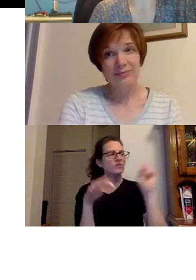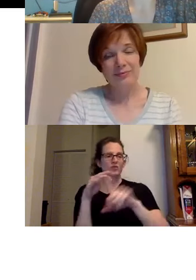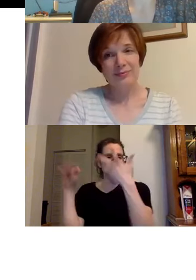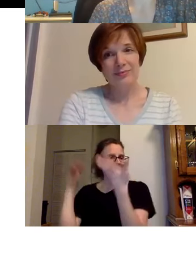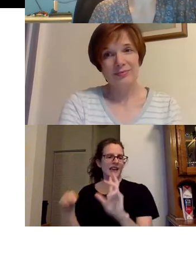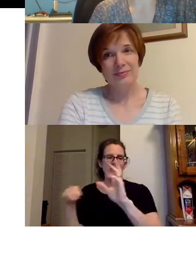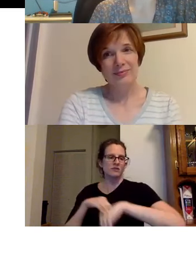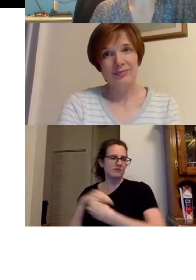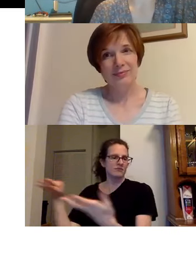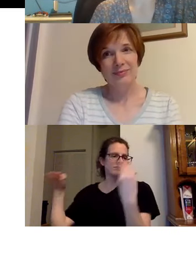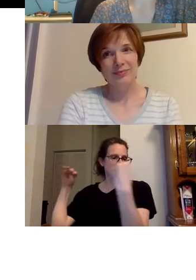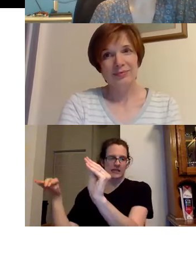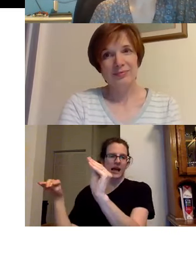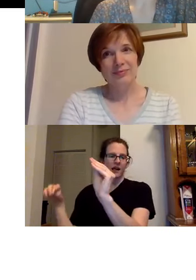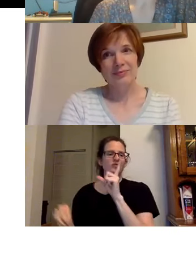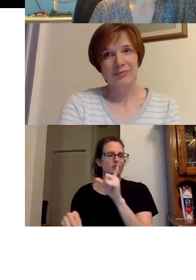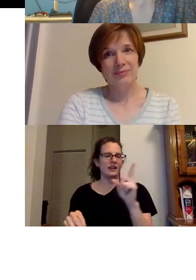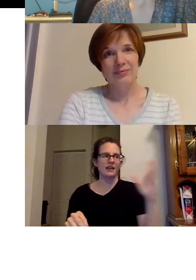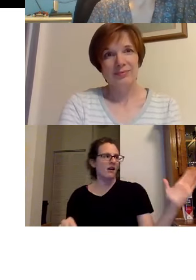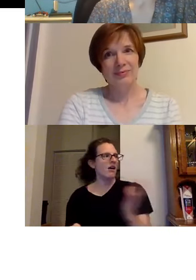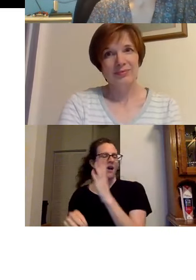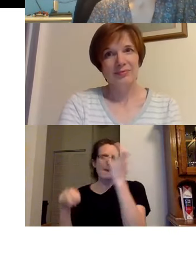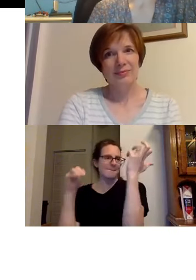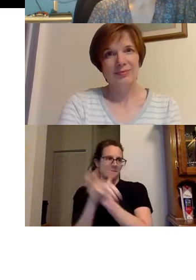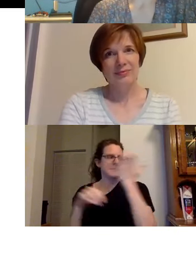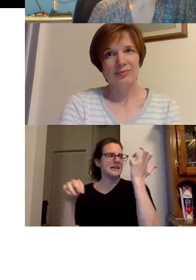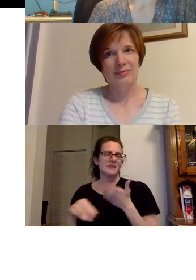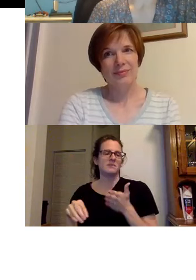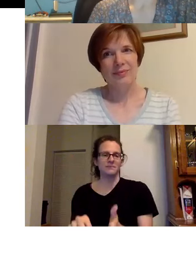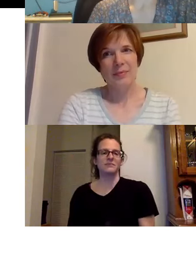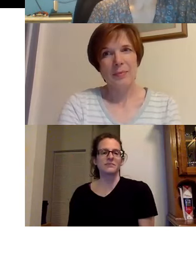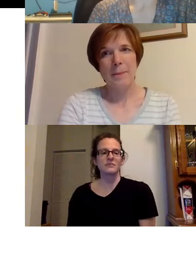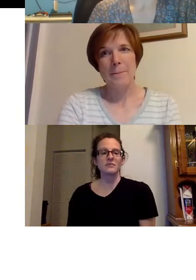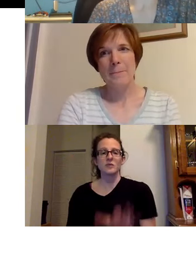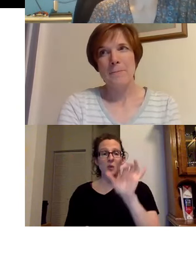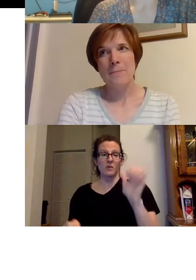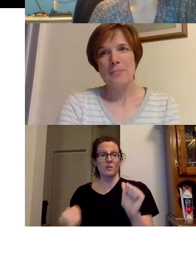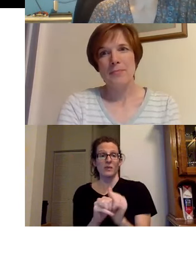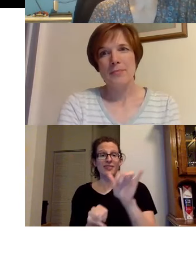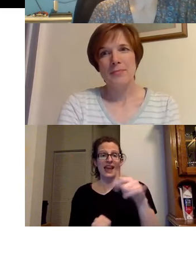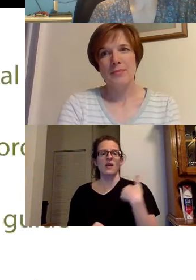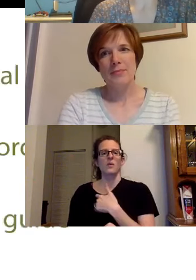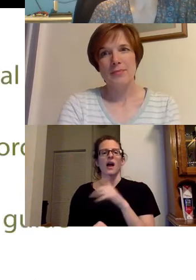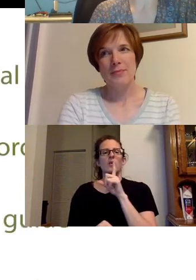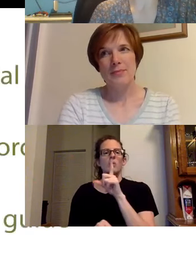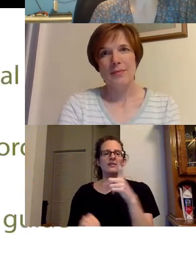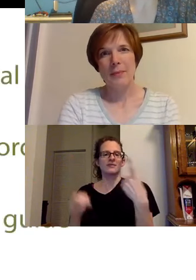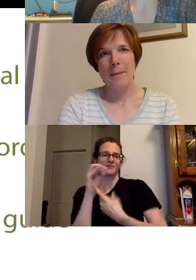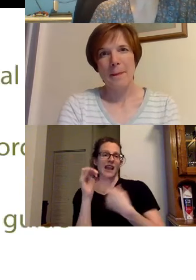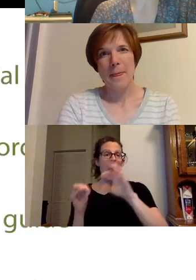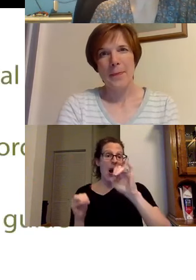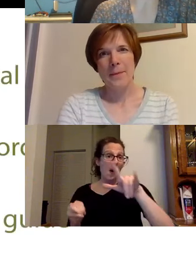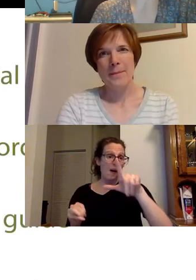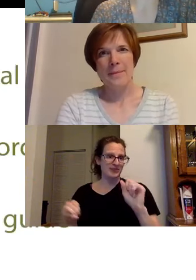they truly are amazing. So with that, we're going to start our oils. Let's talk